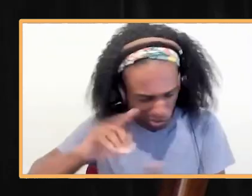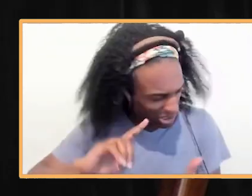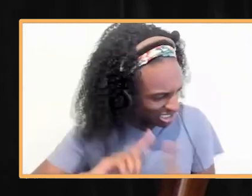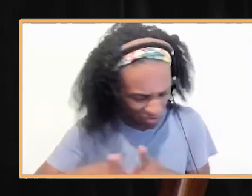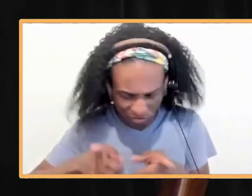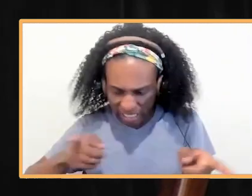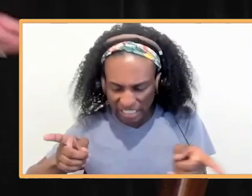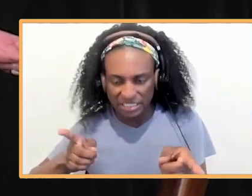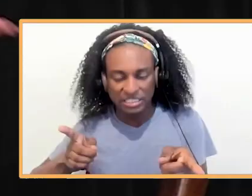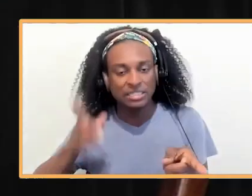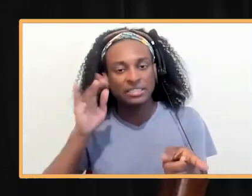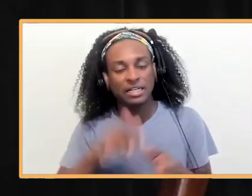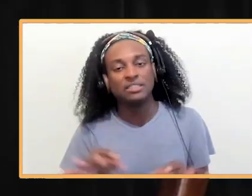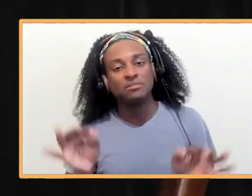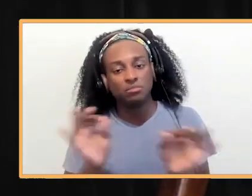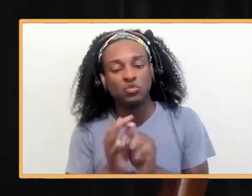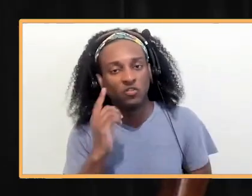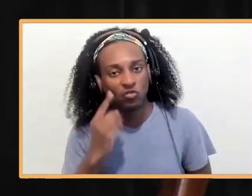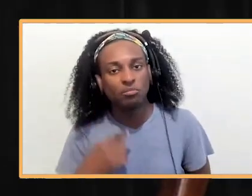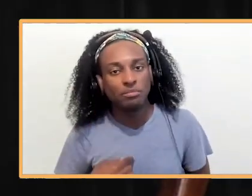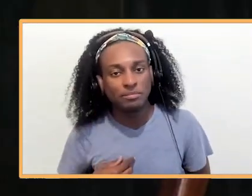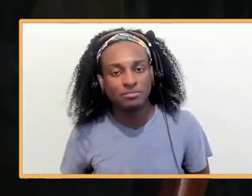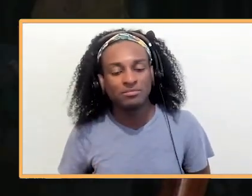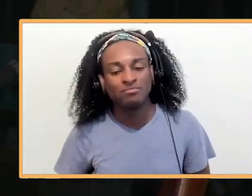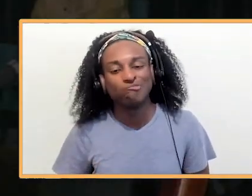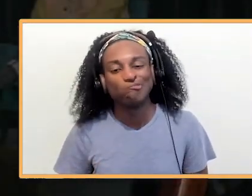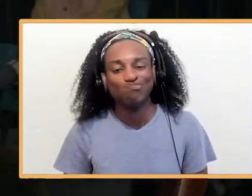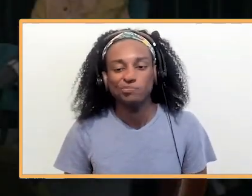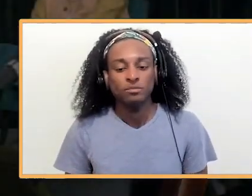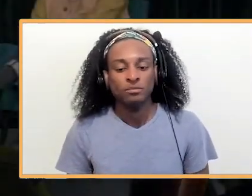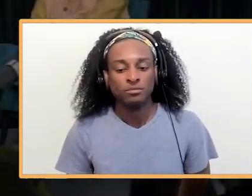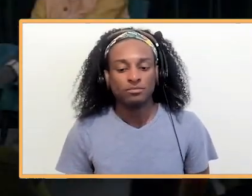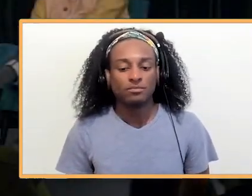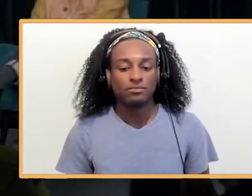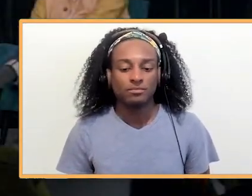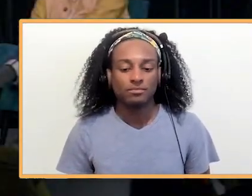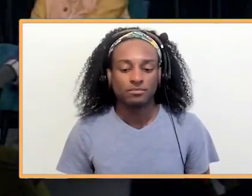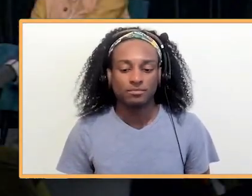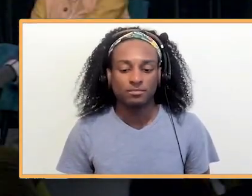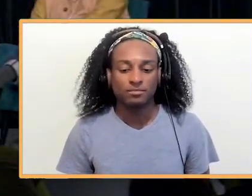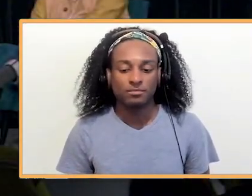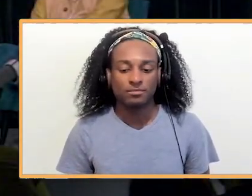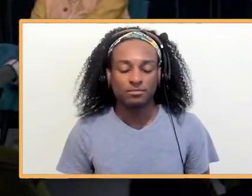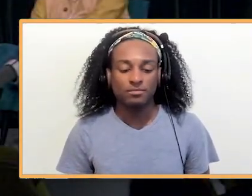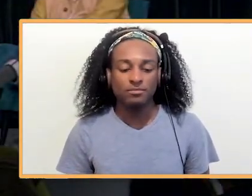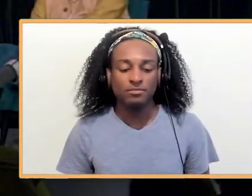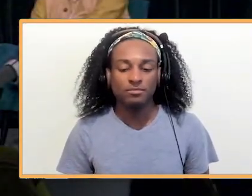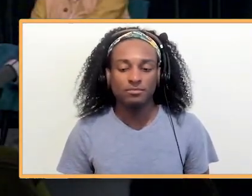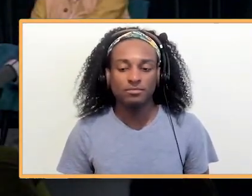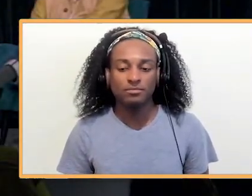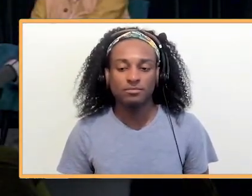important. There's two questions that are coming up for me. I think one is,